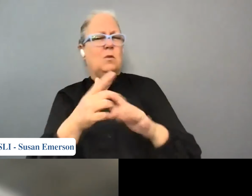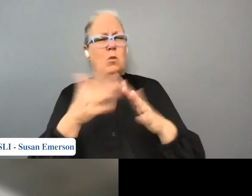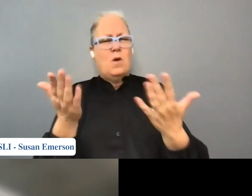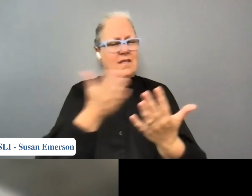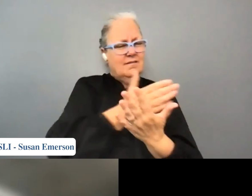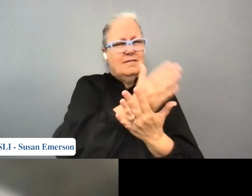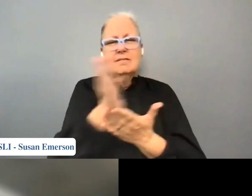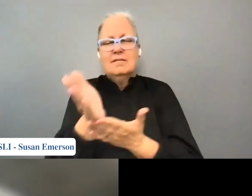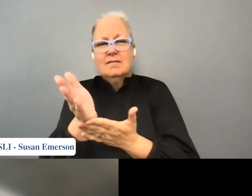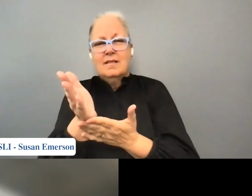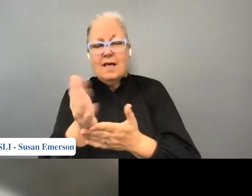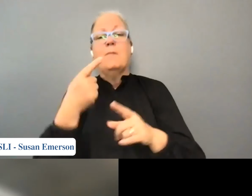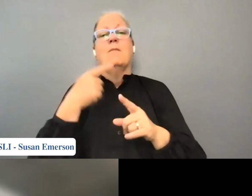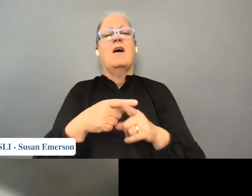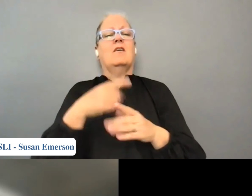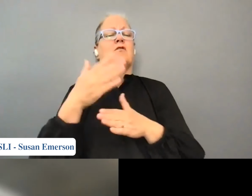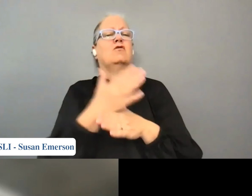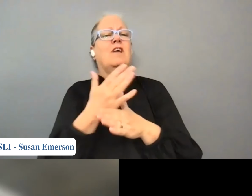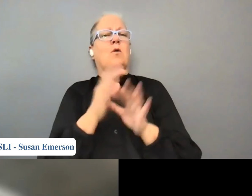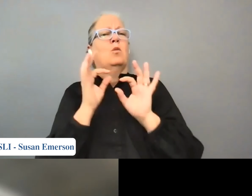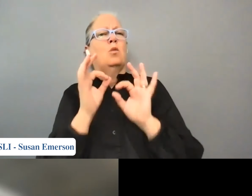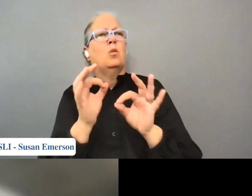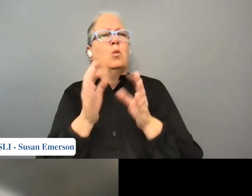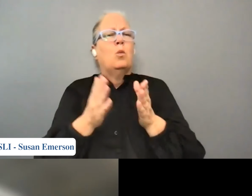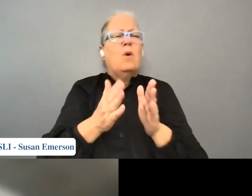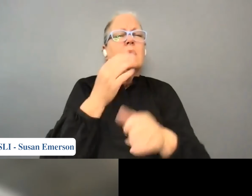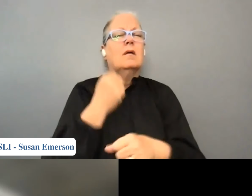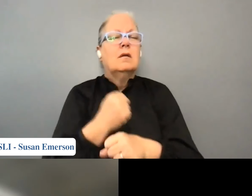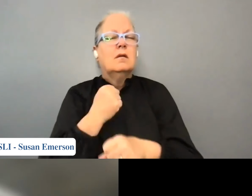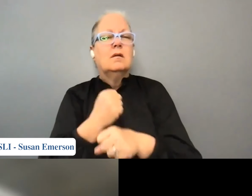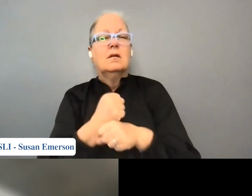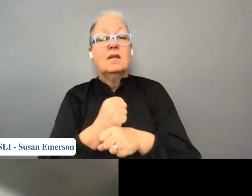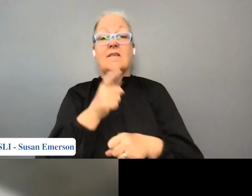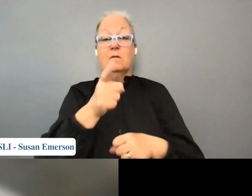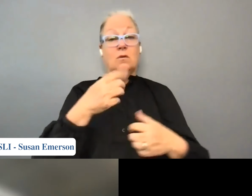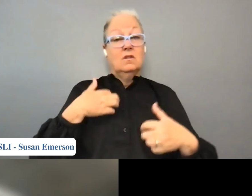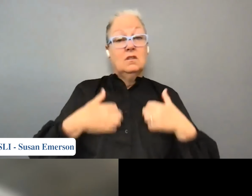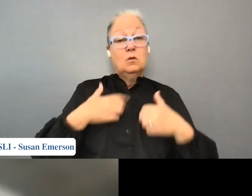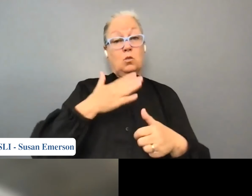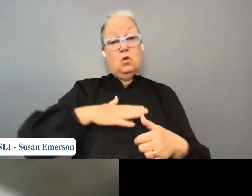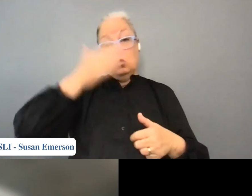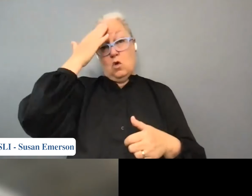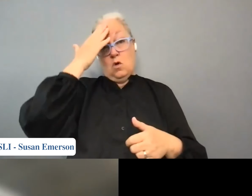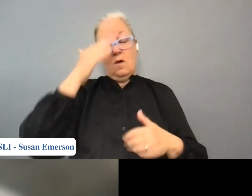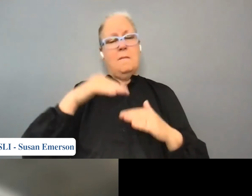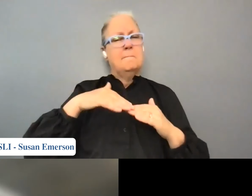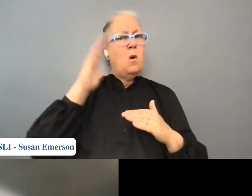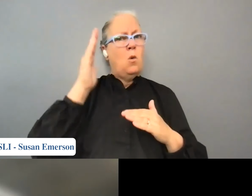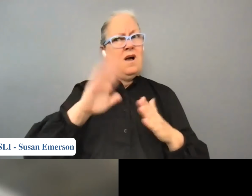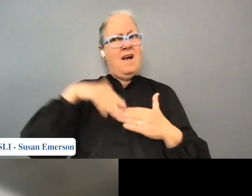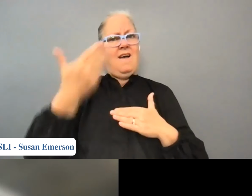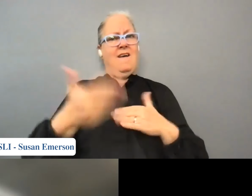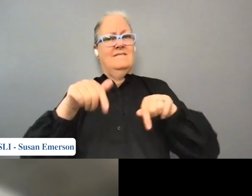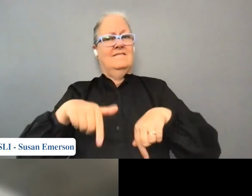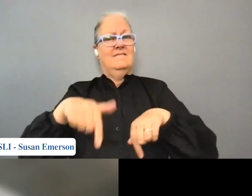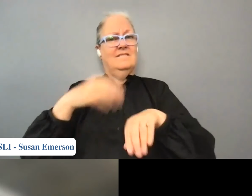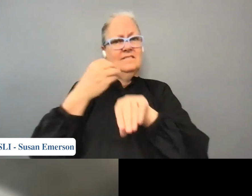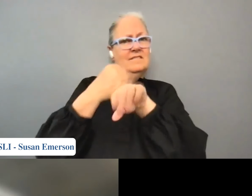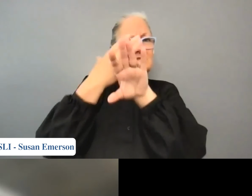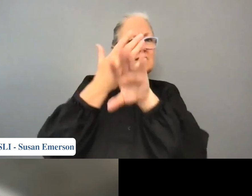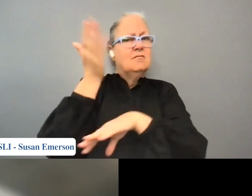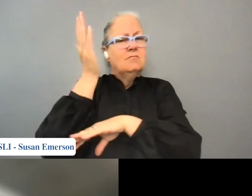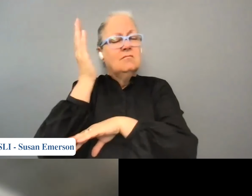emerging good practice. If you're interested in exploring this topic further following the webinar, there's a lot of really great